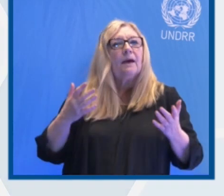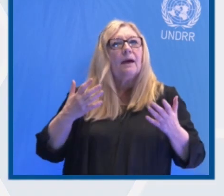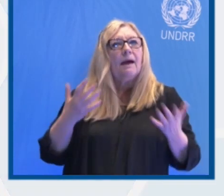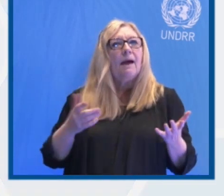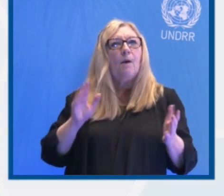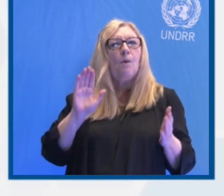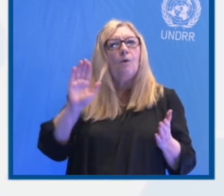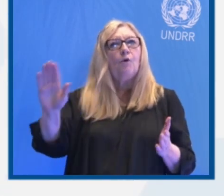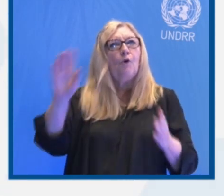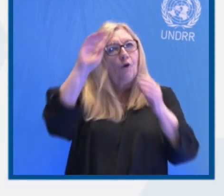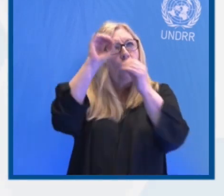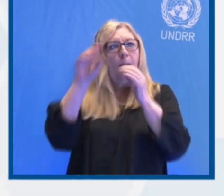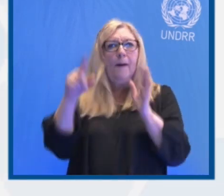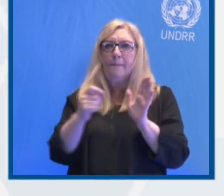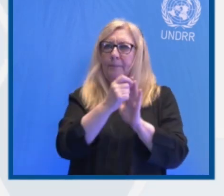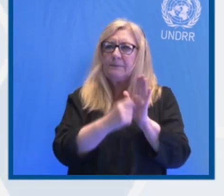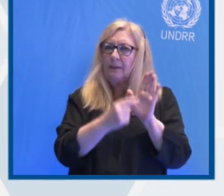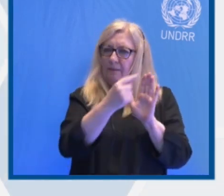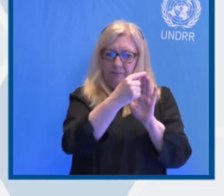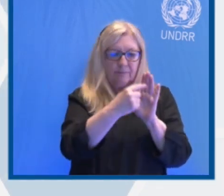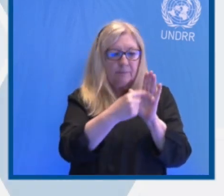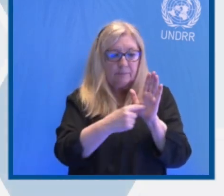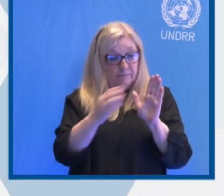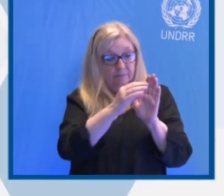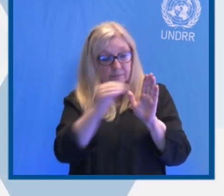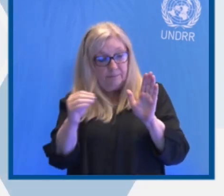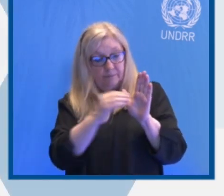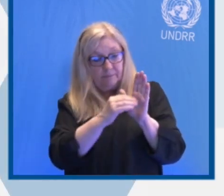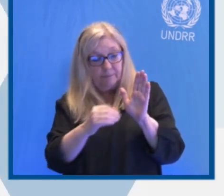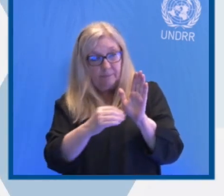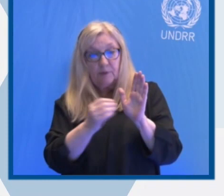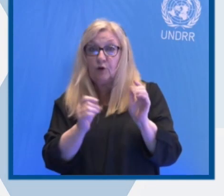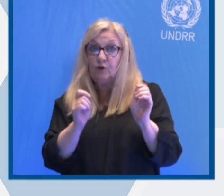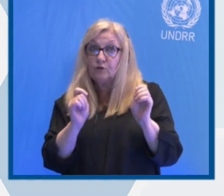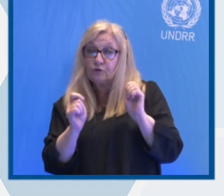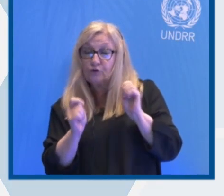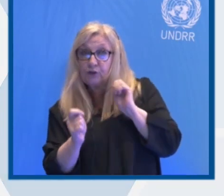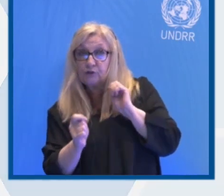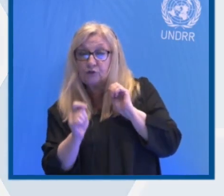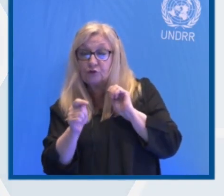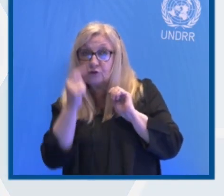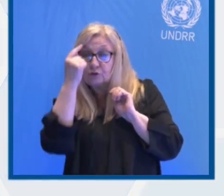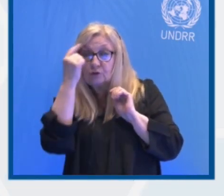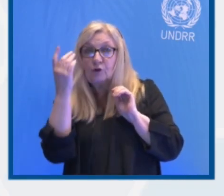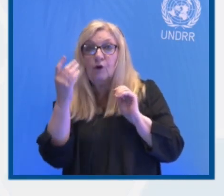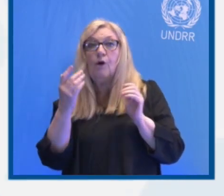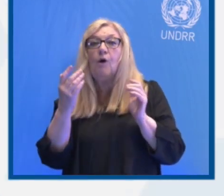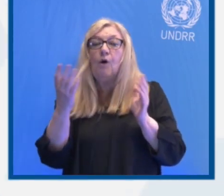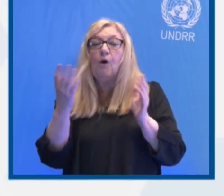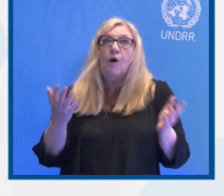these principles change the approach that is presently prevalent? And how do we move